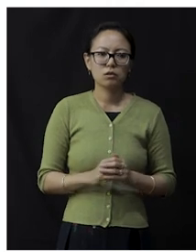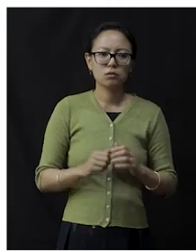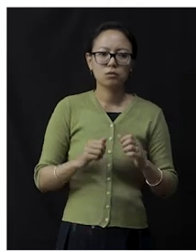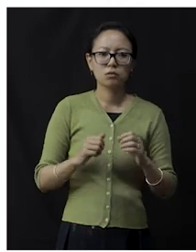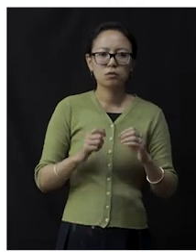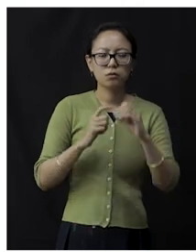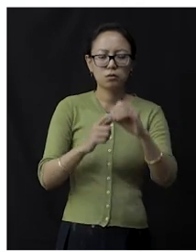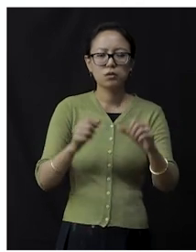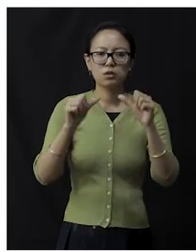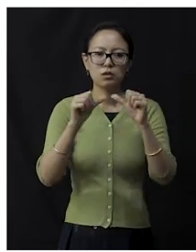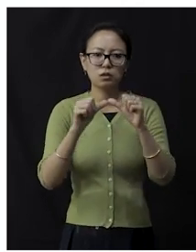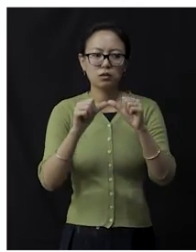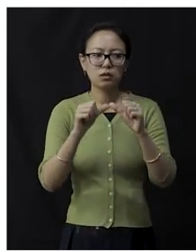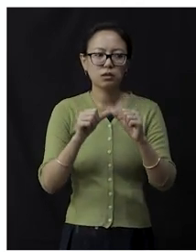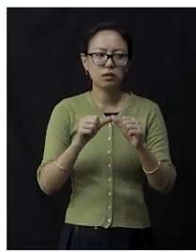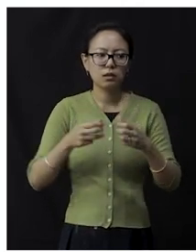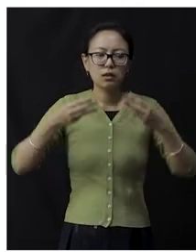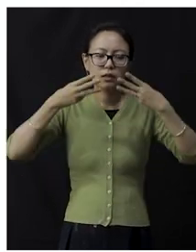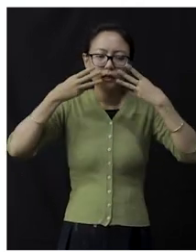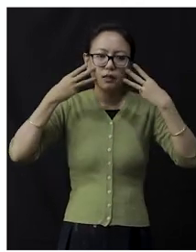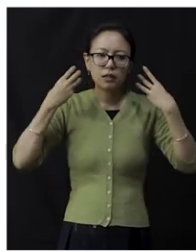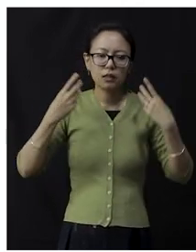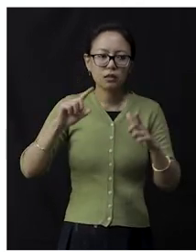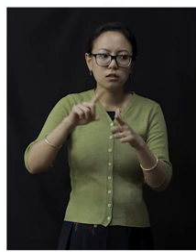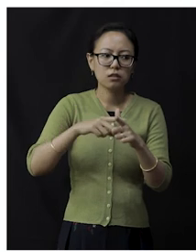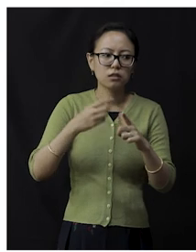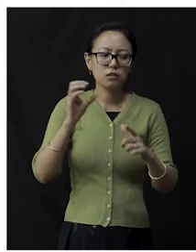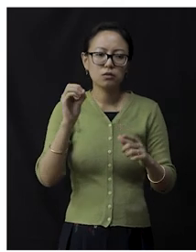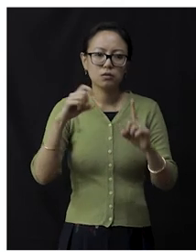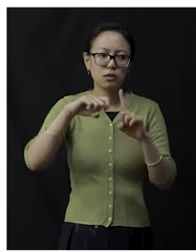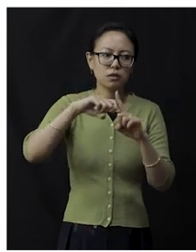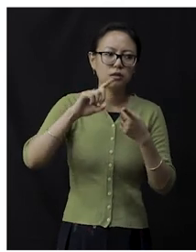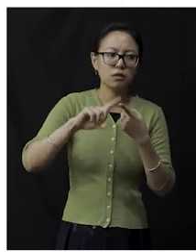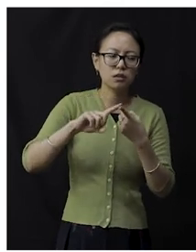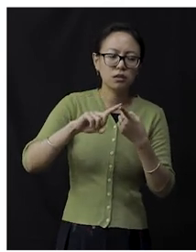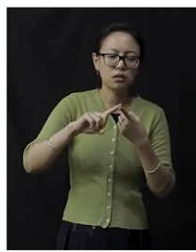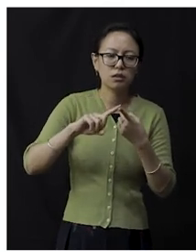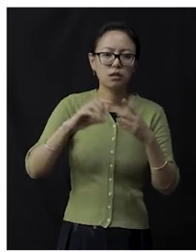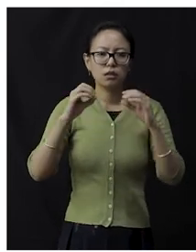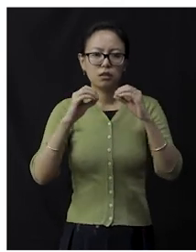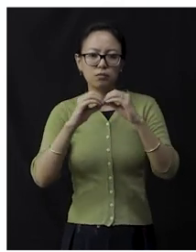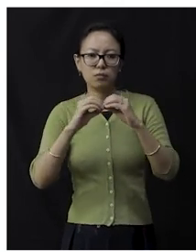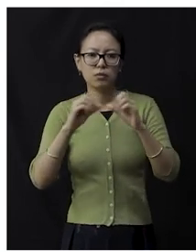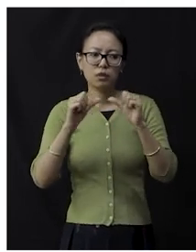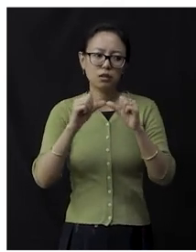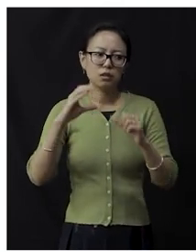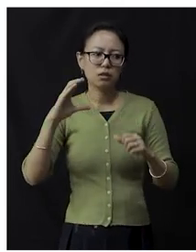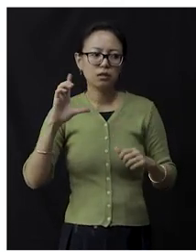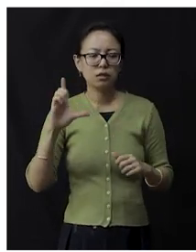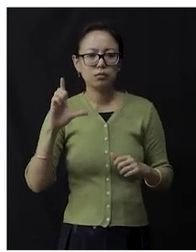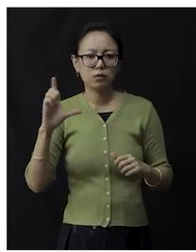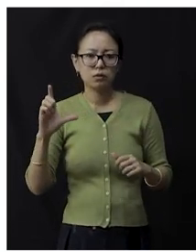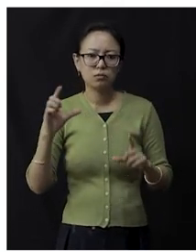ball, and dog. So the first letter is A. We don't have anything with A. And then you have the first with